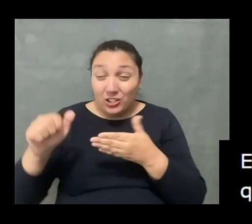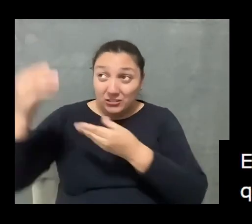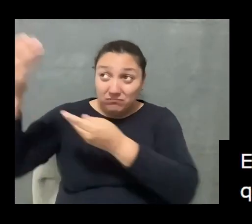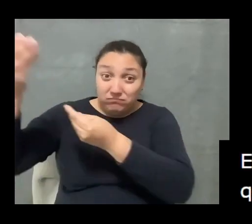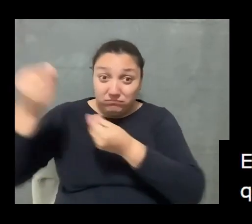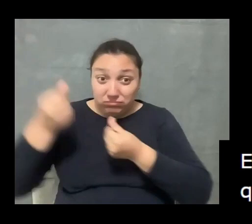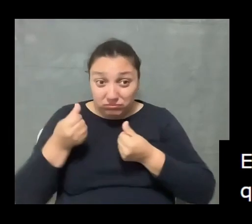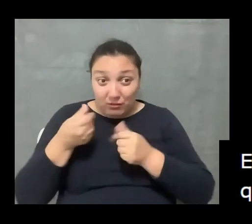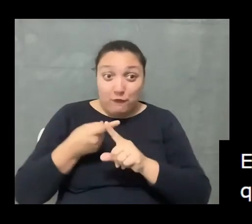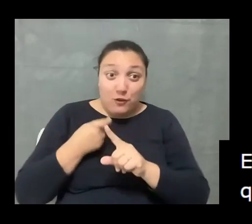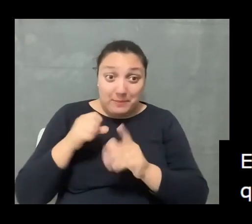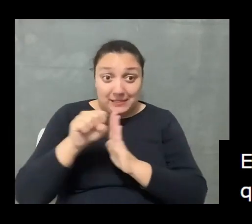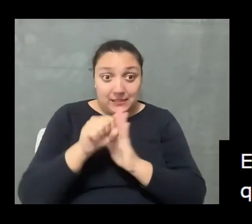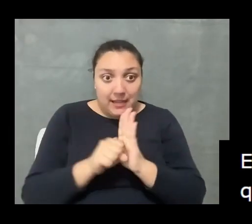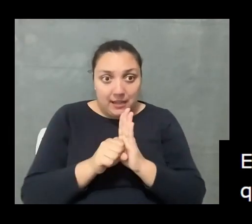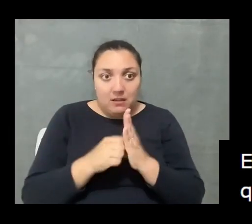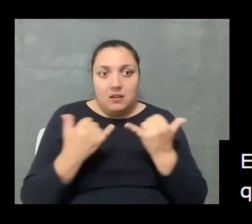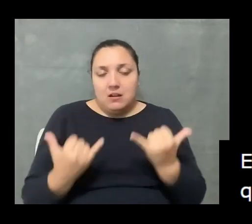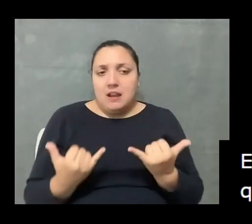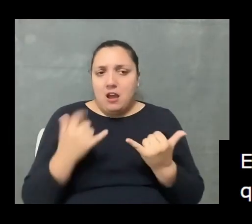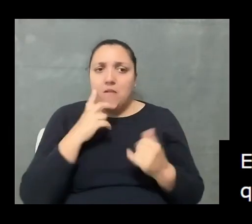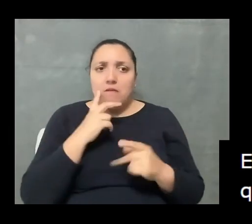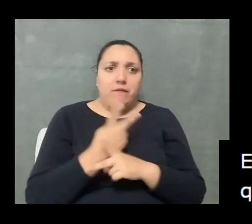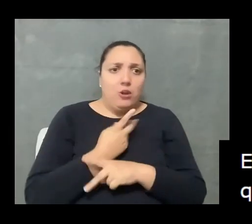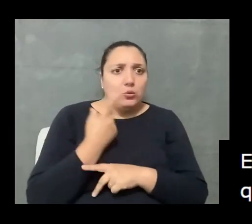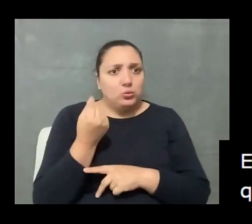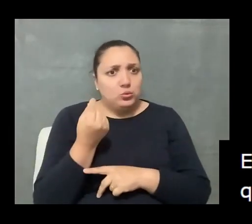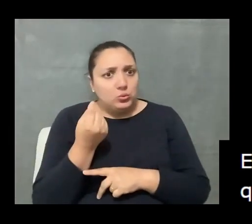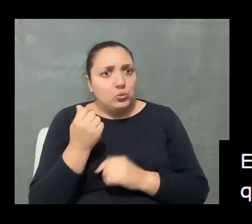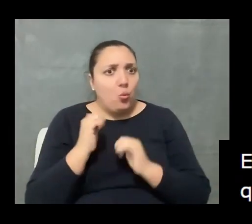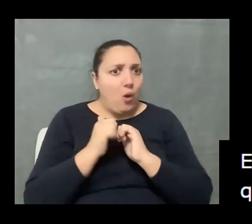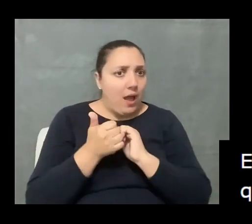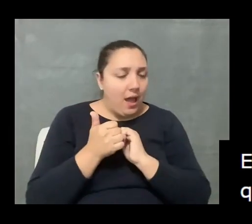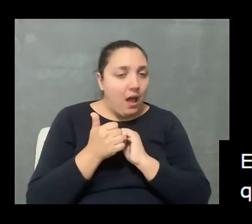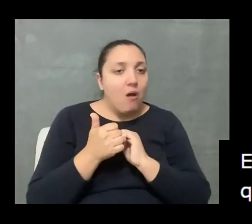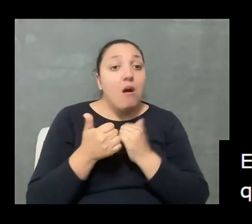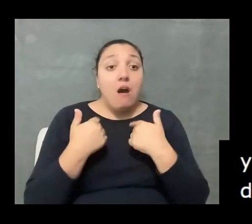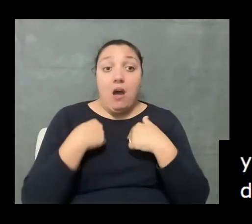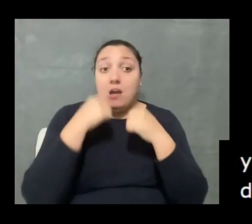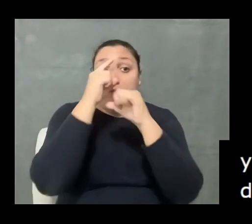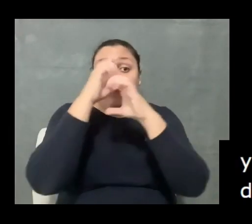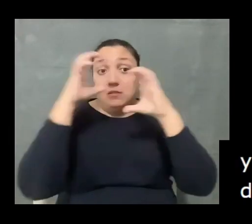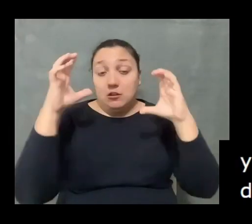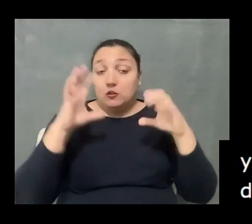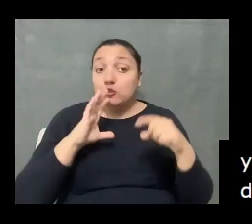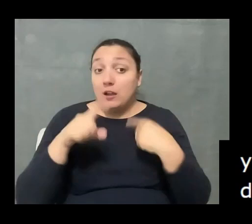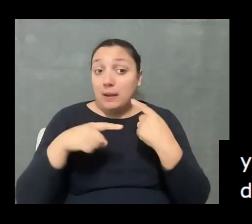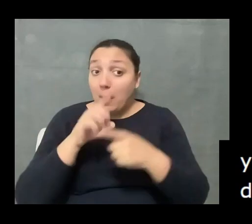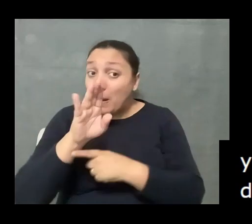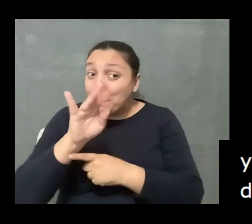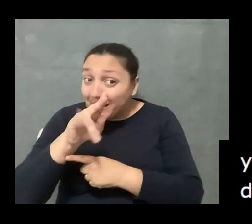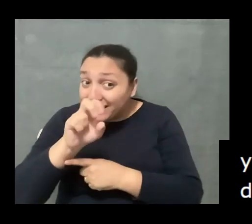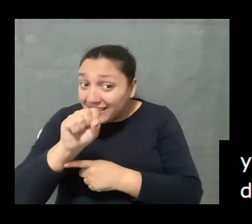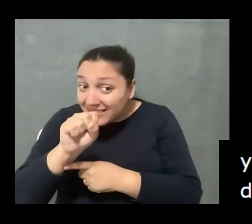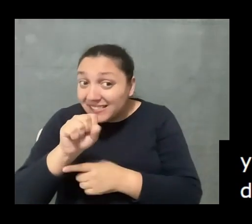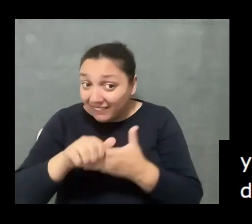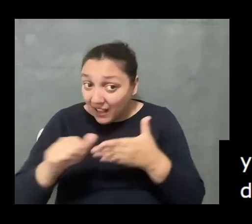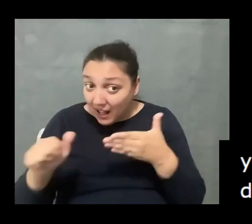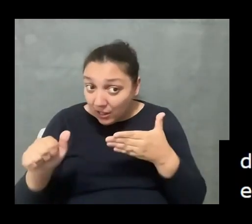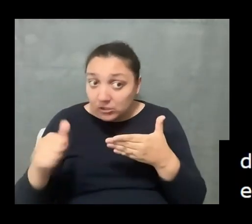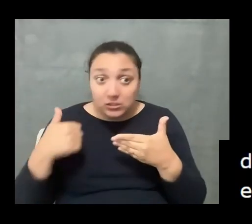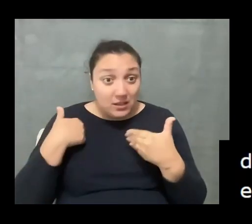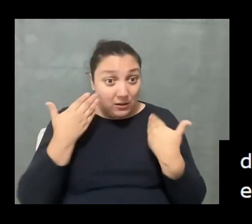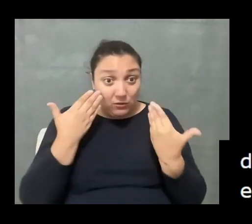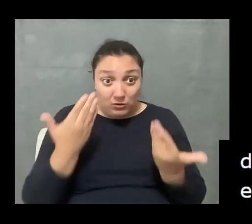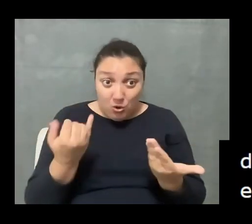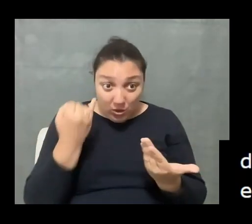is, what are we going to do and how are we going to do this? And the way I see it is, when you're talking about billions of dollars, I don't know if everybody ever heard the